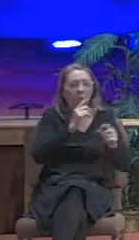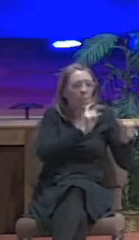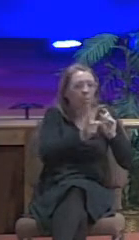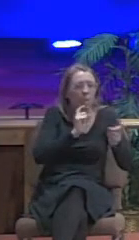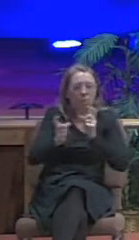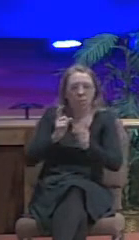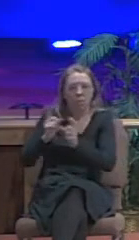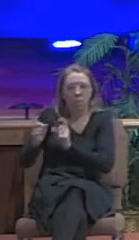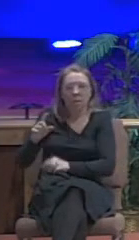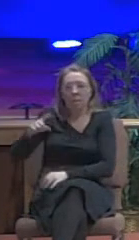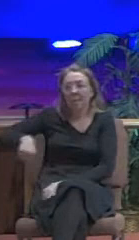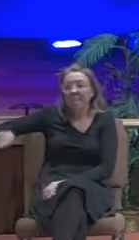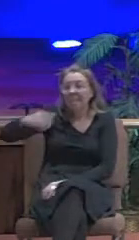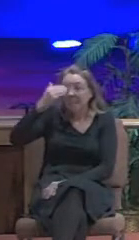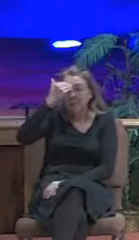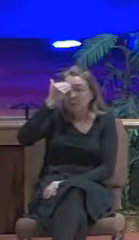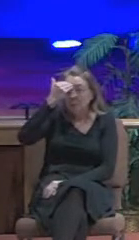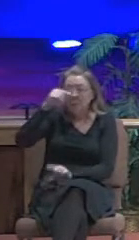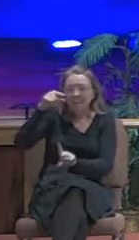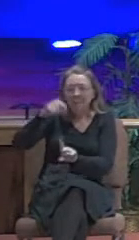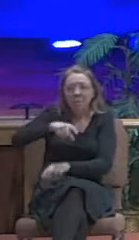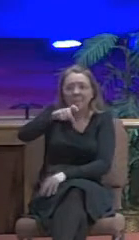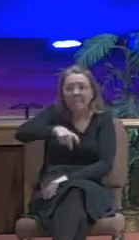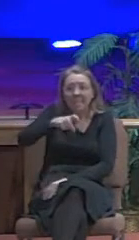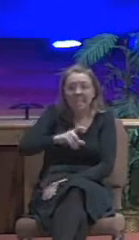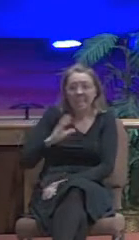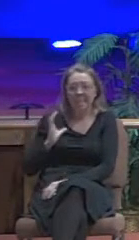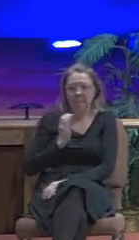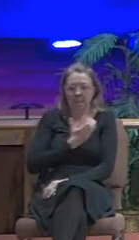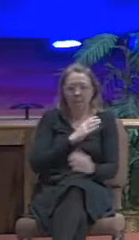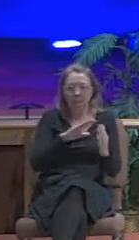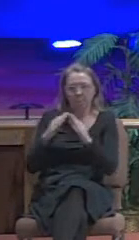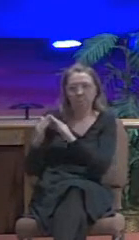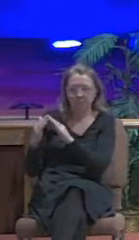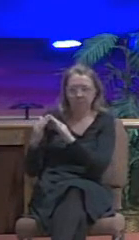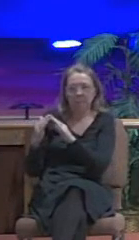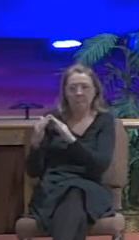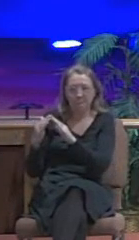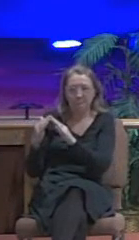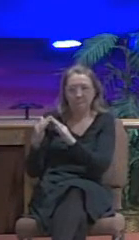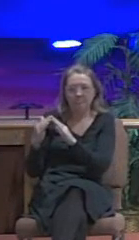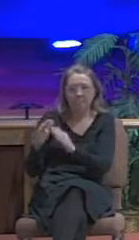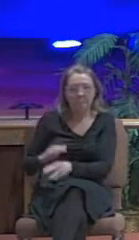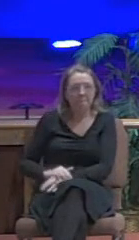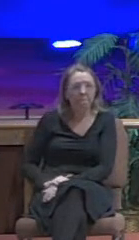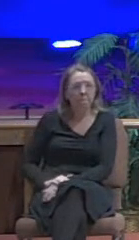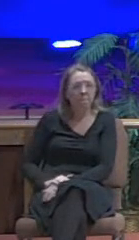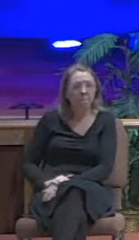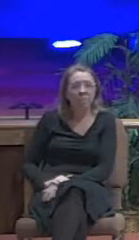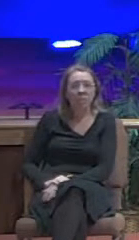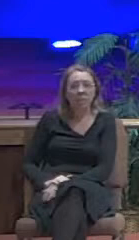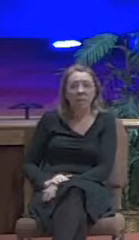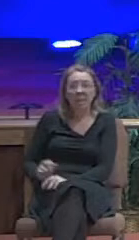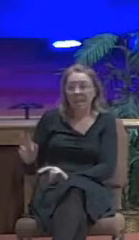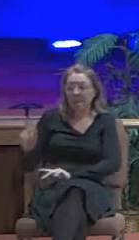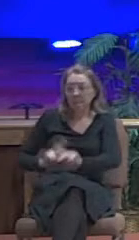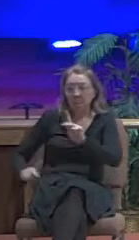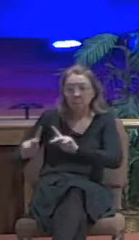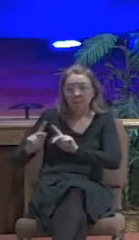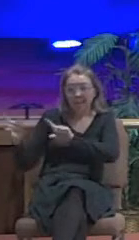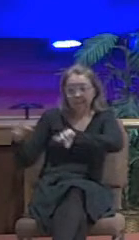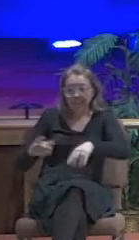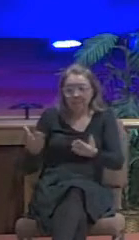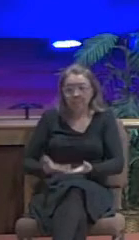that this was a need in our community. And those of you that worked it saw the beautifulness of the whole